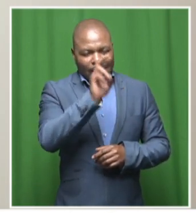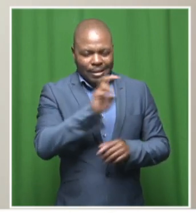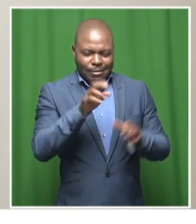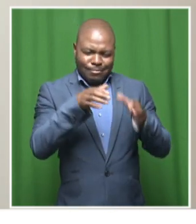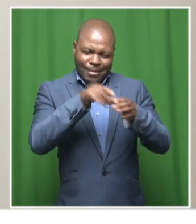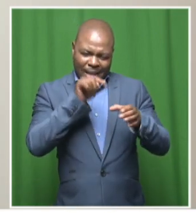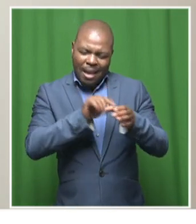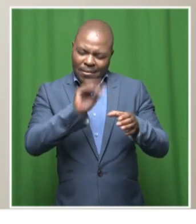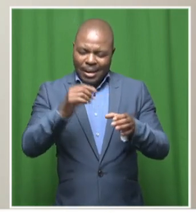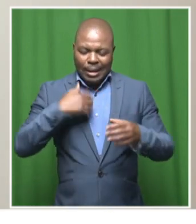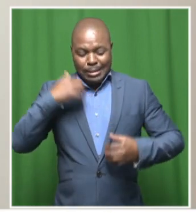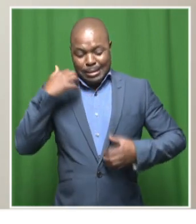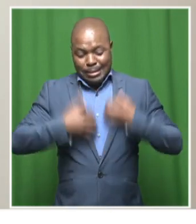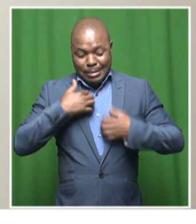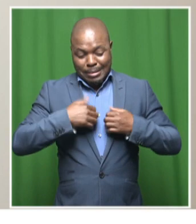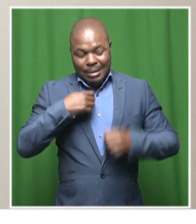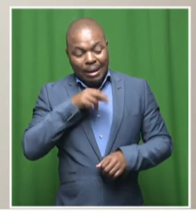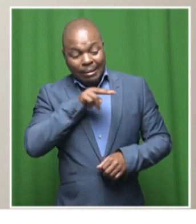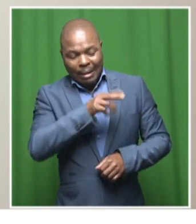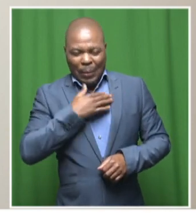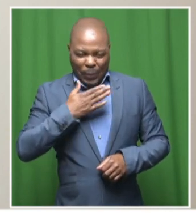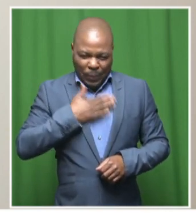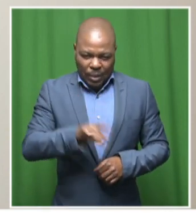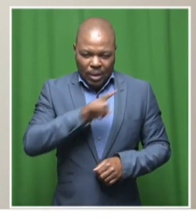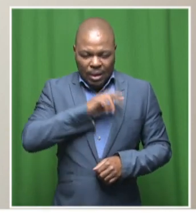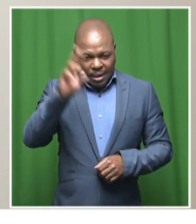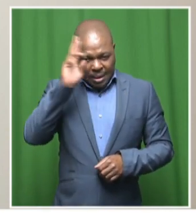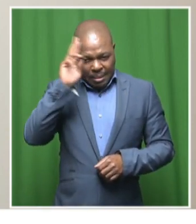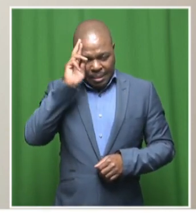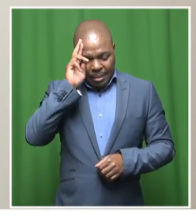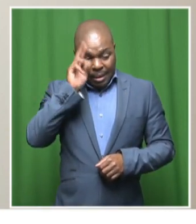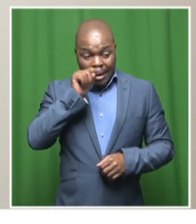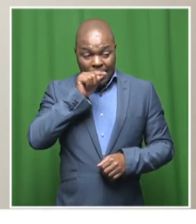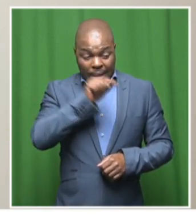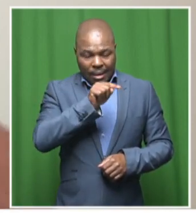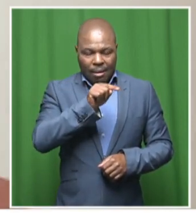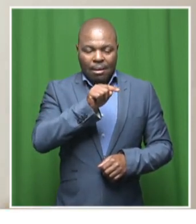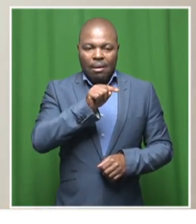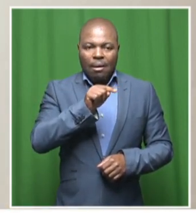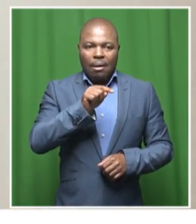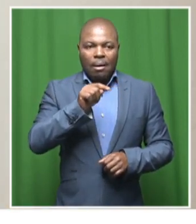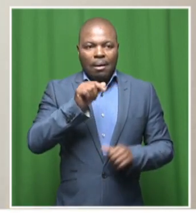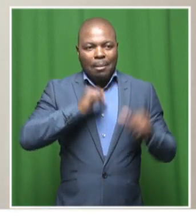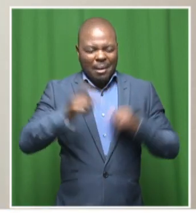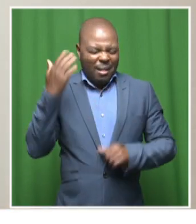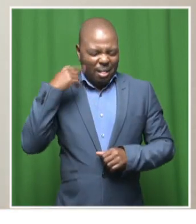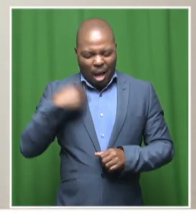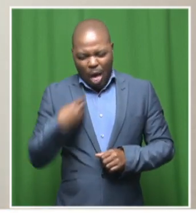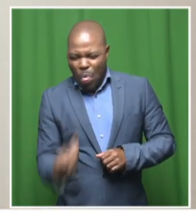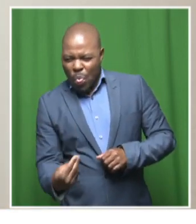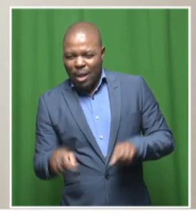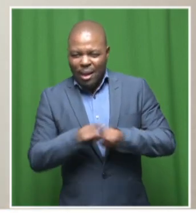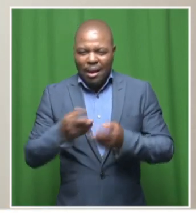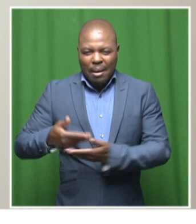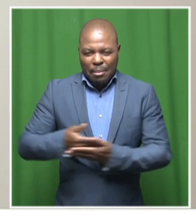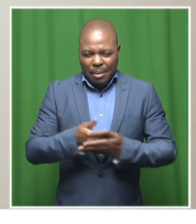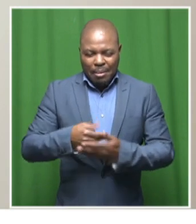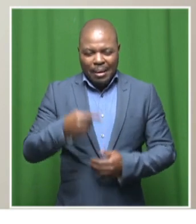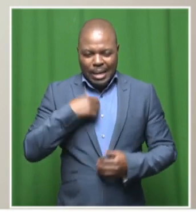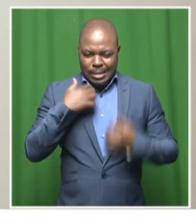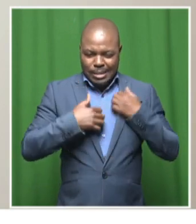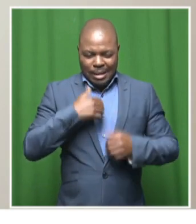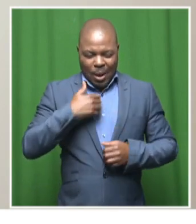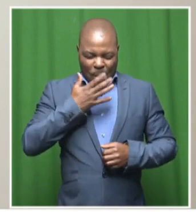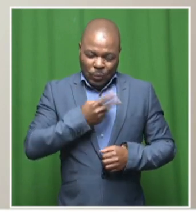year. So I'm looking forward to that performance because I remember the last time he performed, I was like a baby. So I look forward to